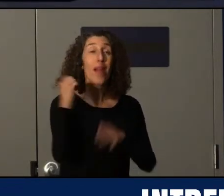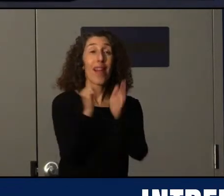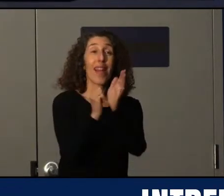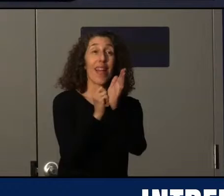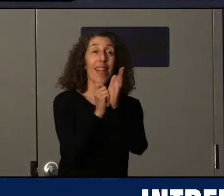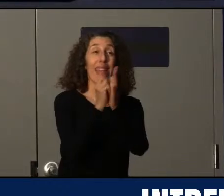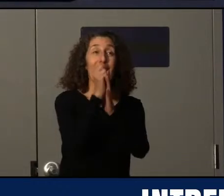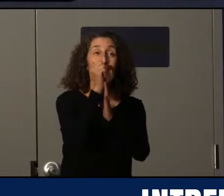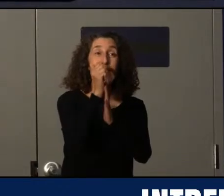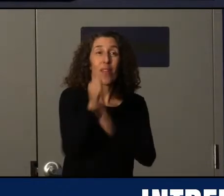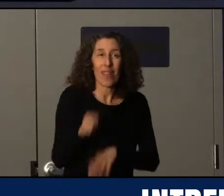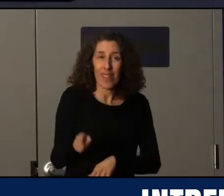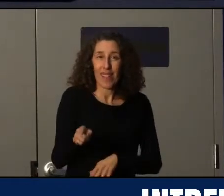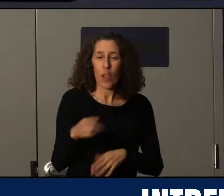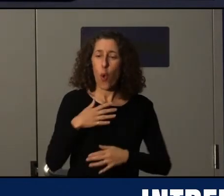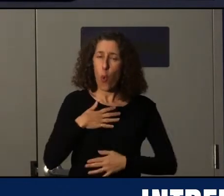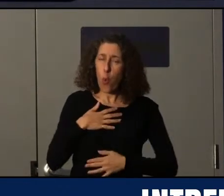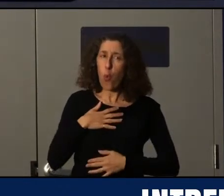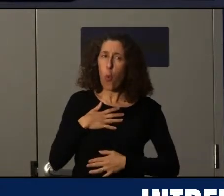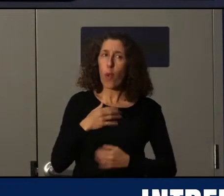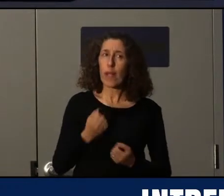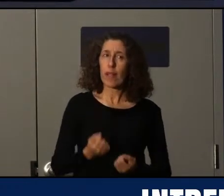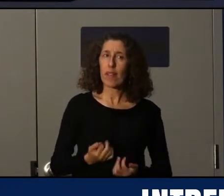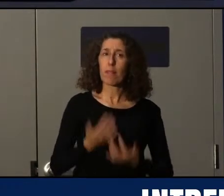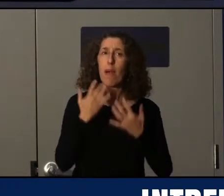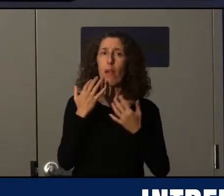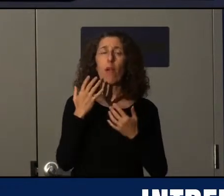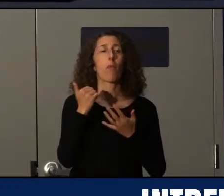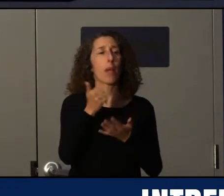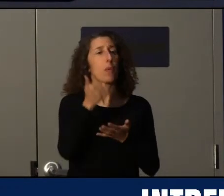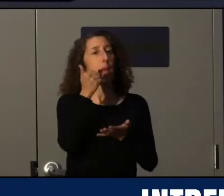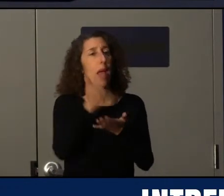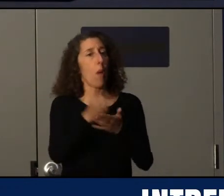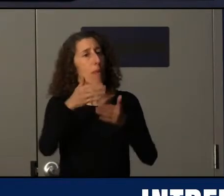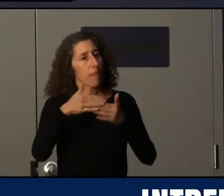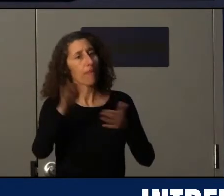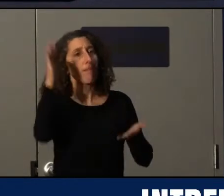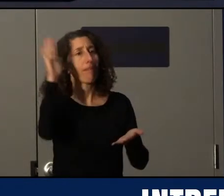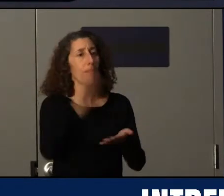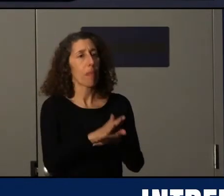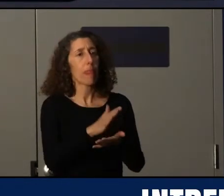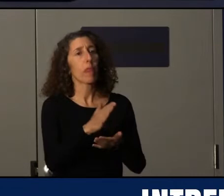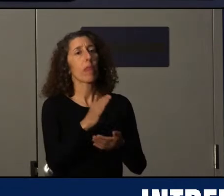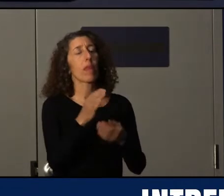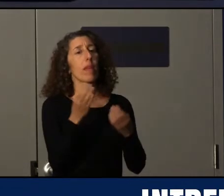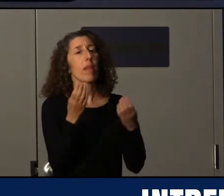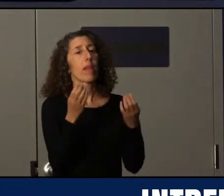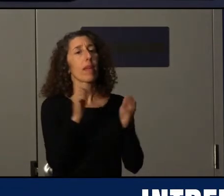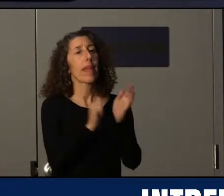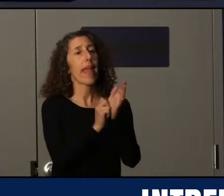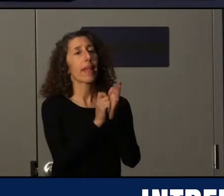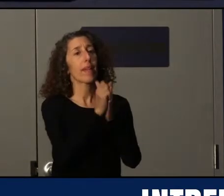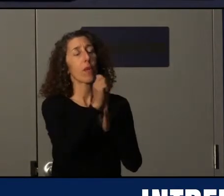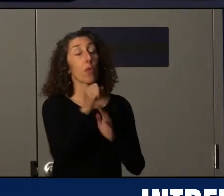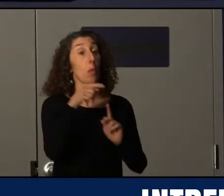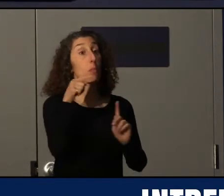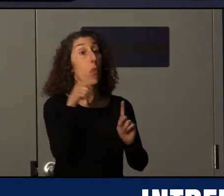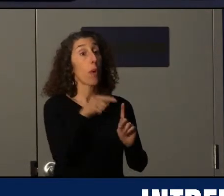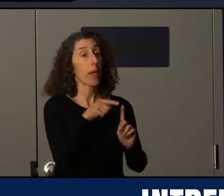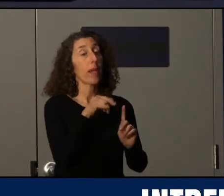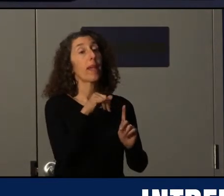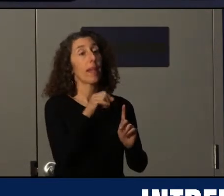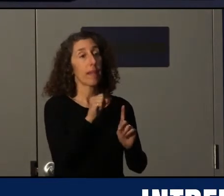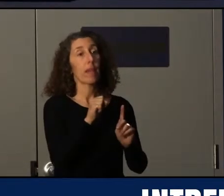make beautiful jackets for me and my 3 other crew members with art that the kids of